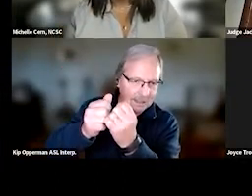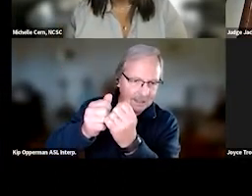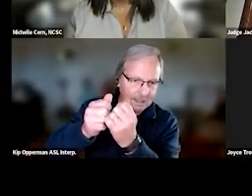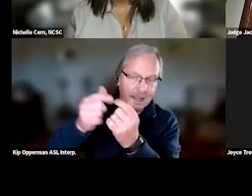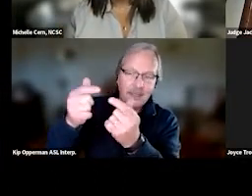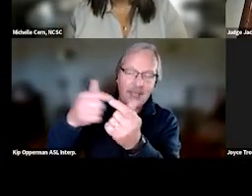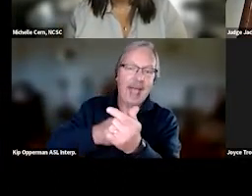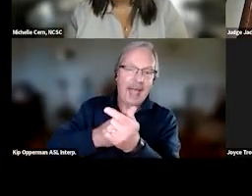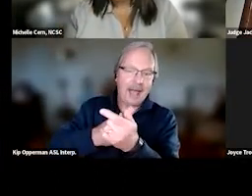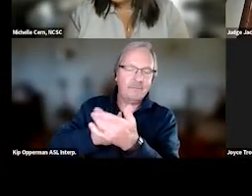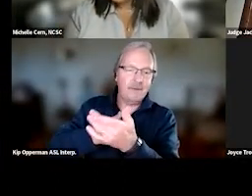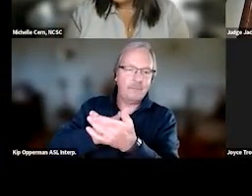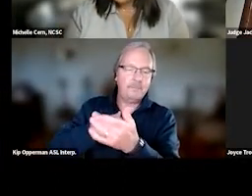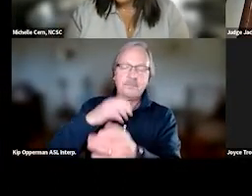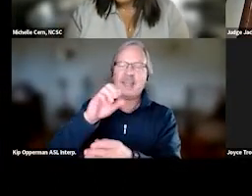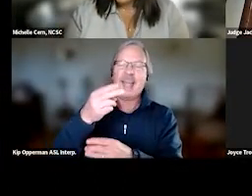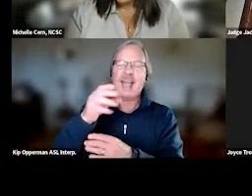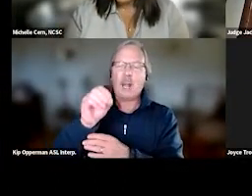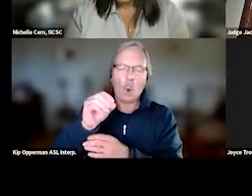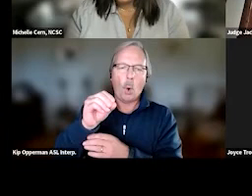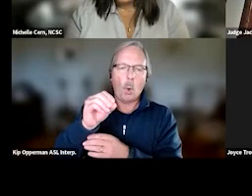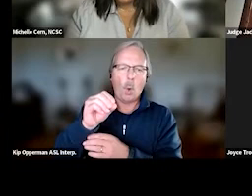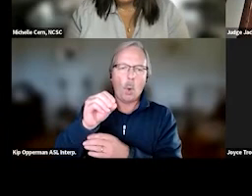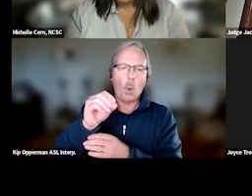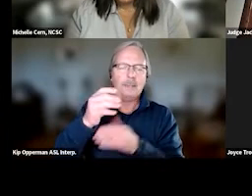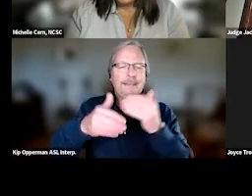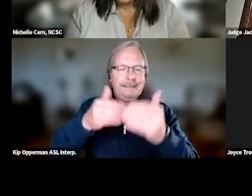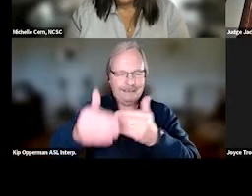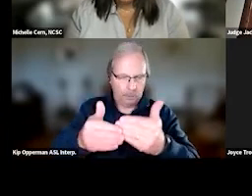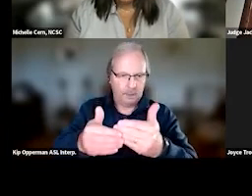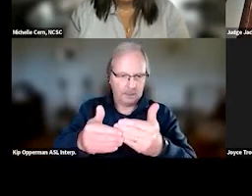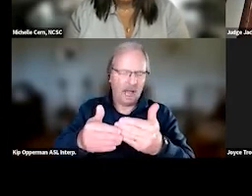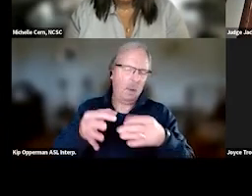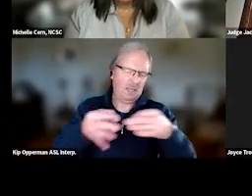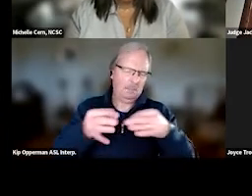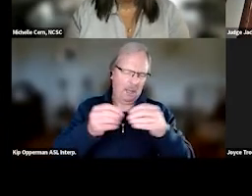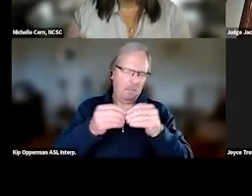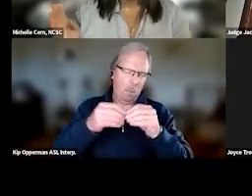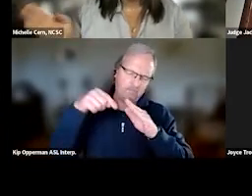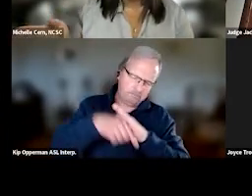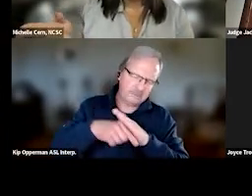a ECHO series, which we'll get into more depth about that a